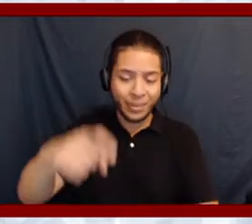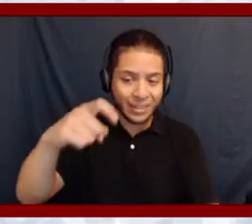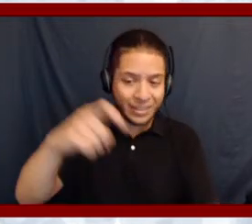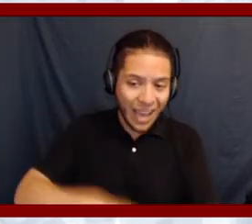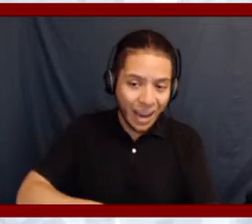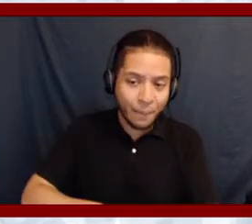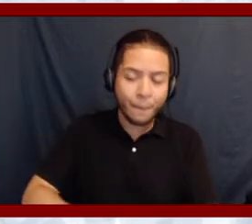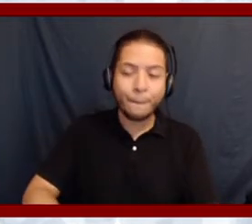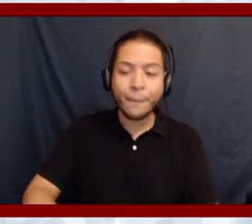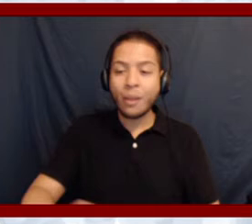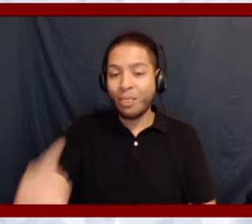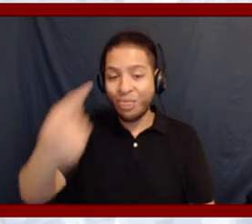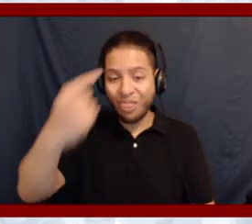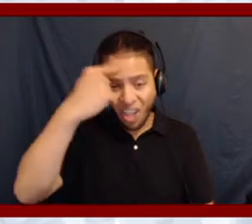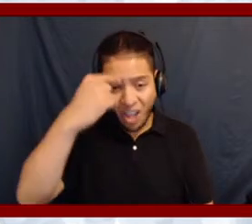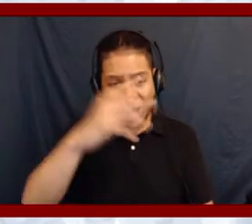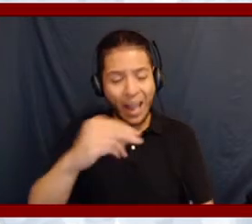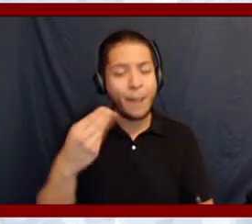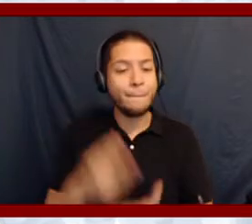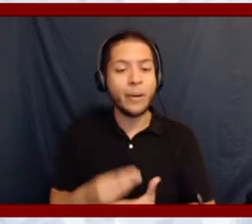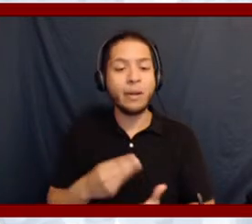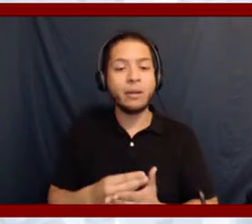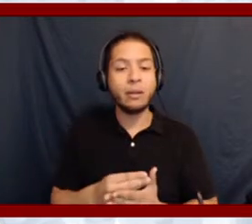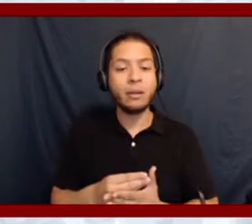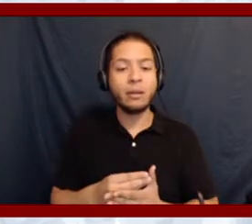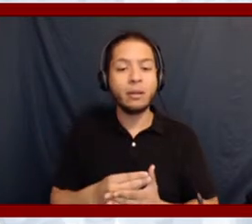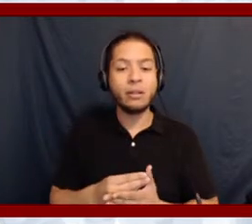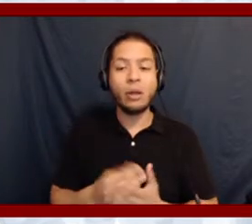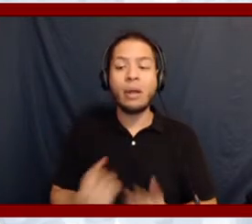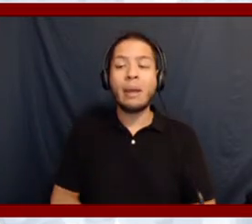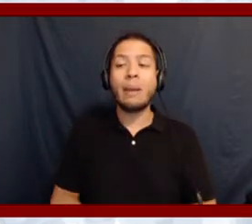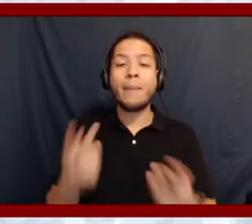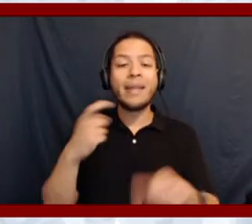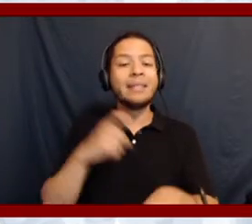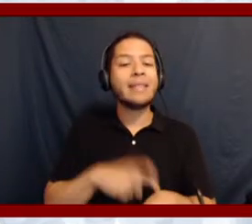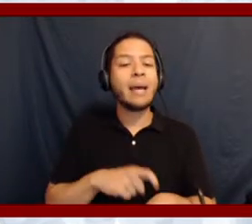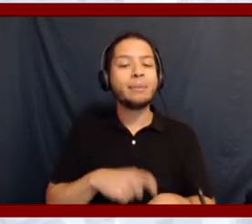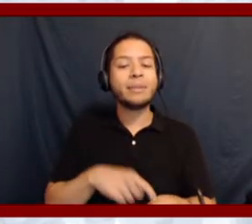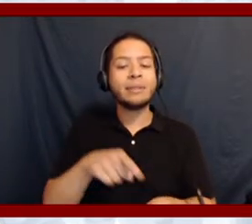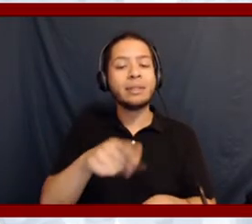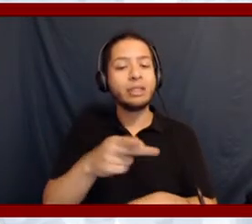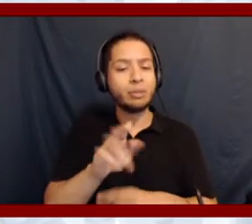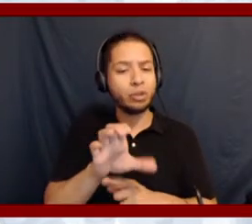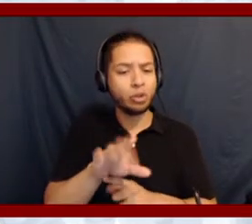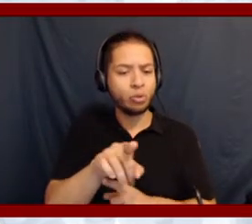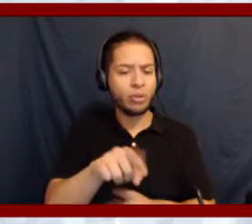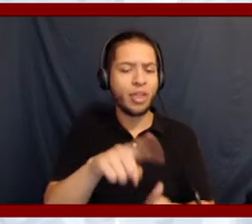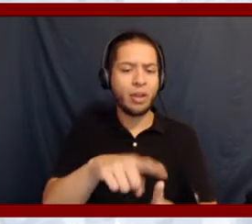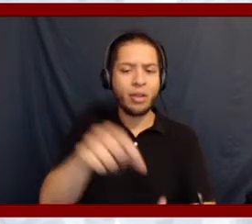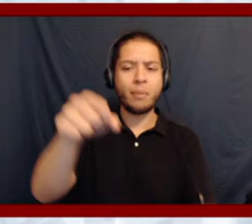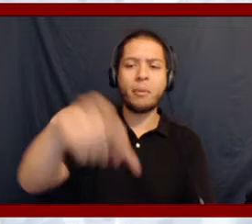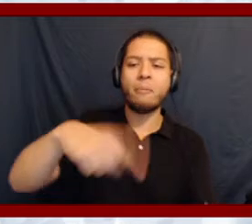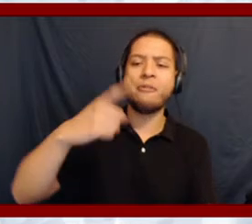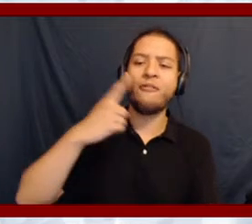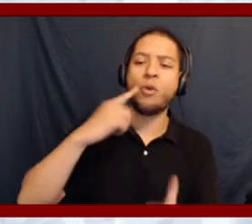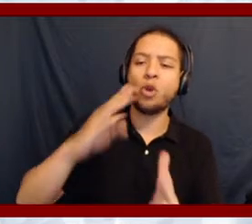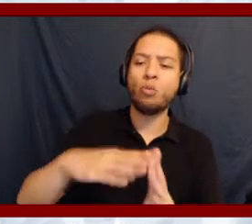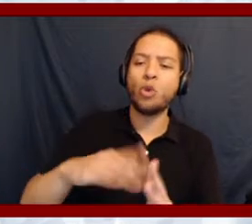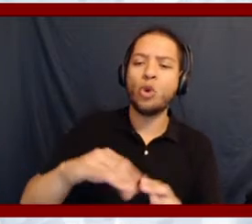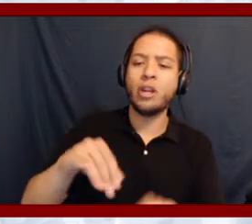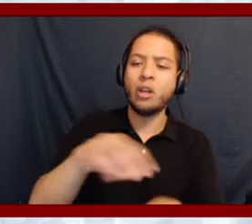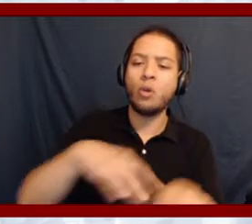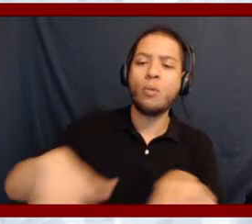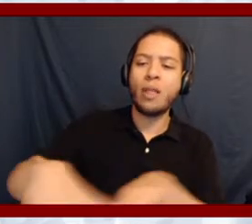lot of times our HBCUs are also the catalyst for the community, and they're the anchors of the community. And we have to make sure